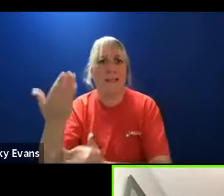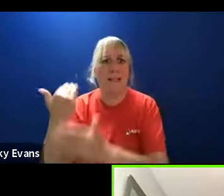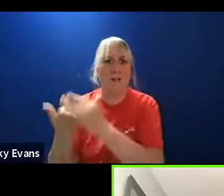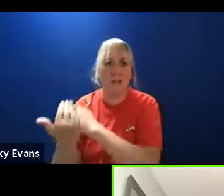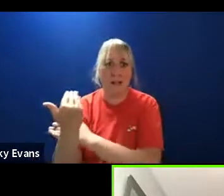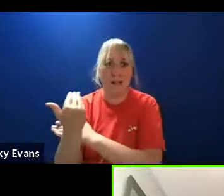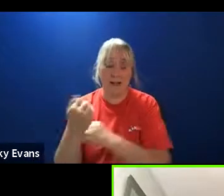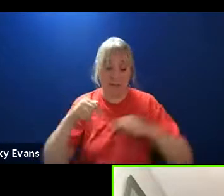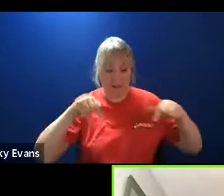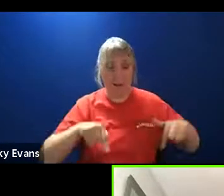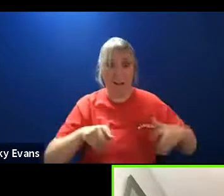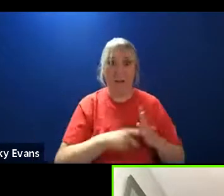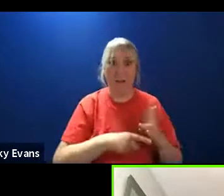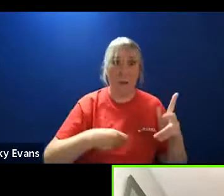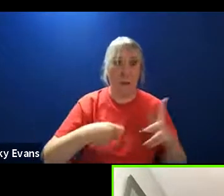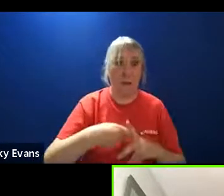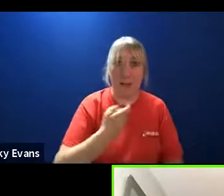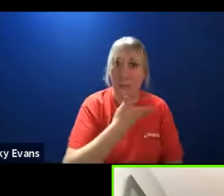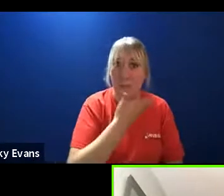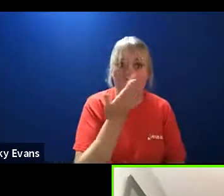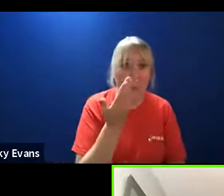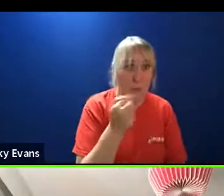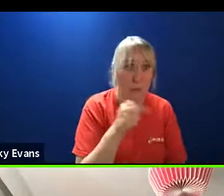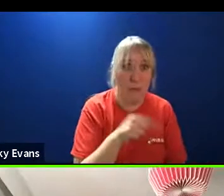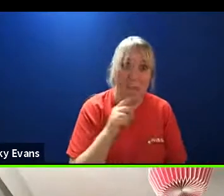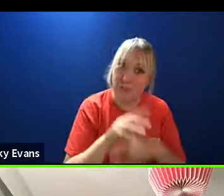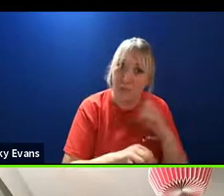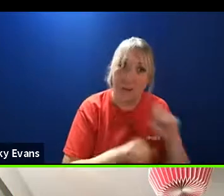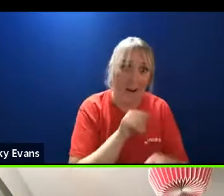a UK context we appear to be struggling with at the moment.